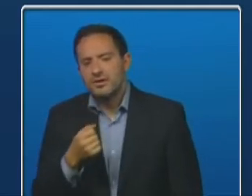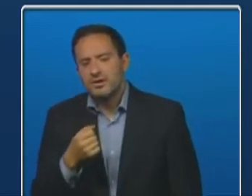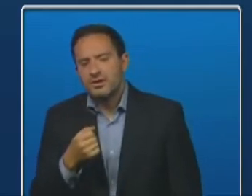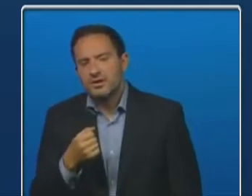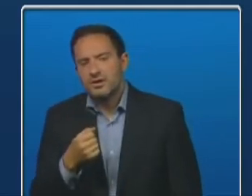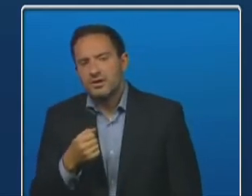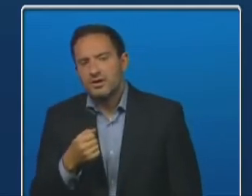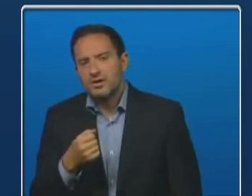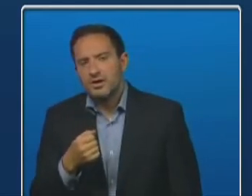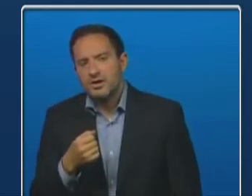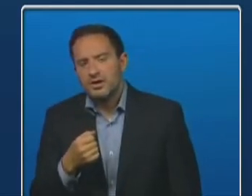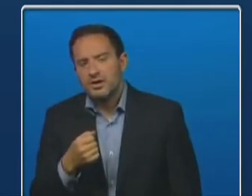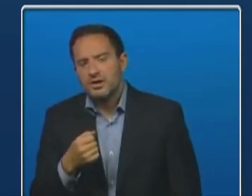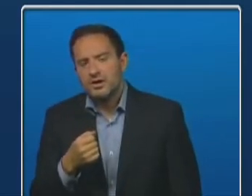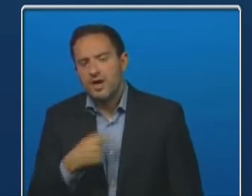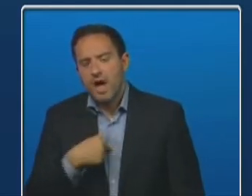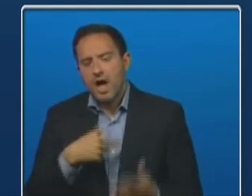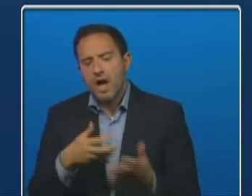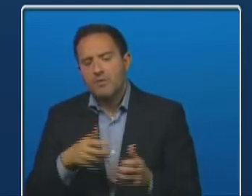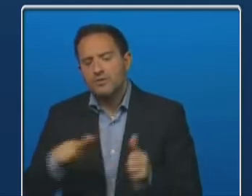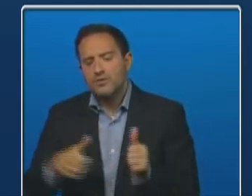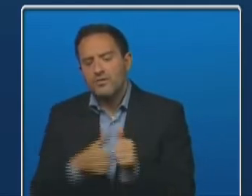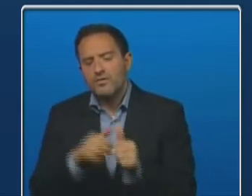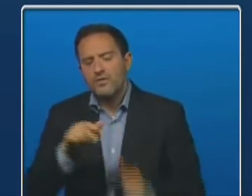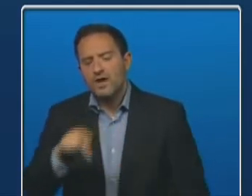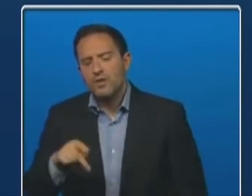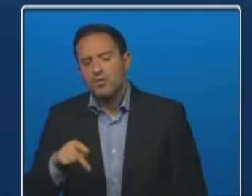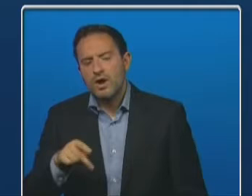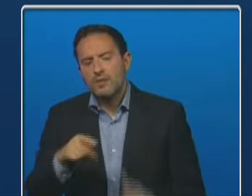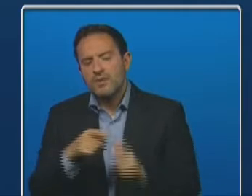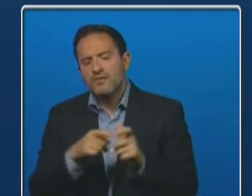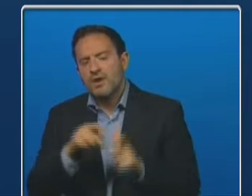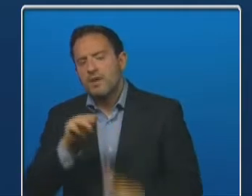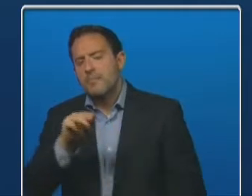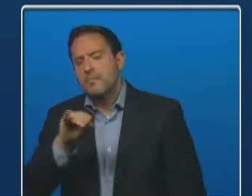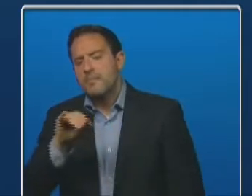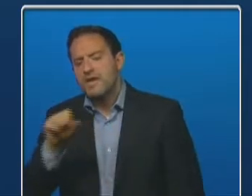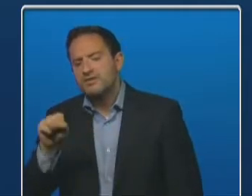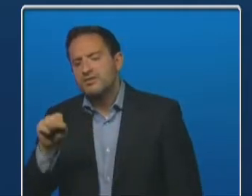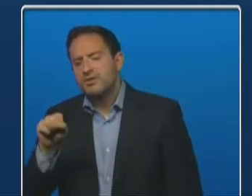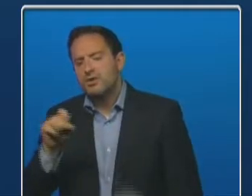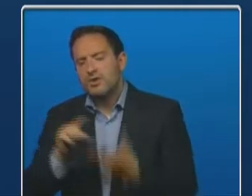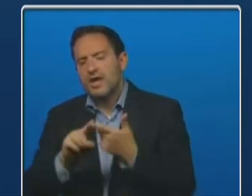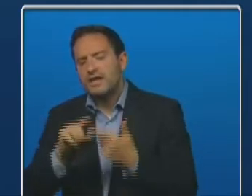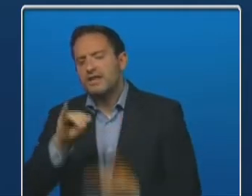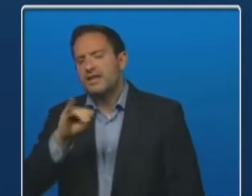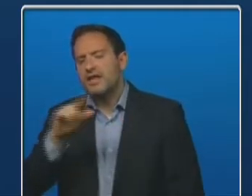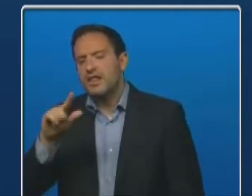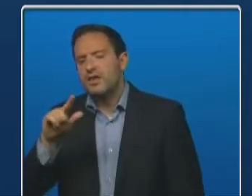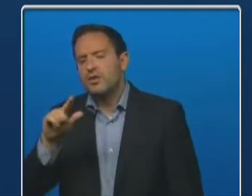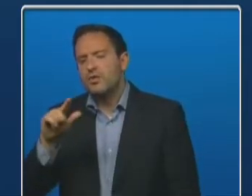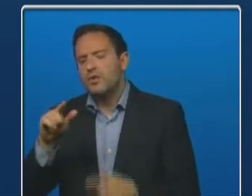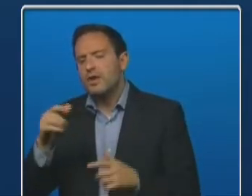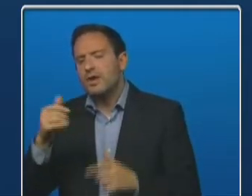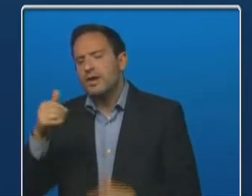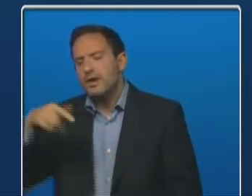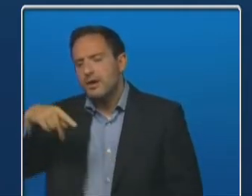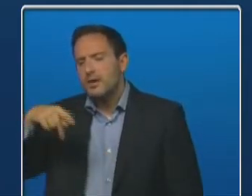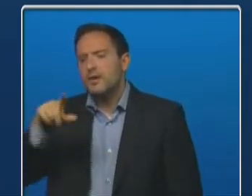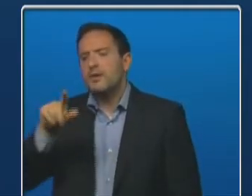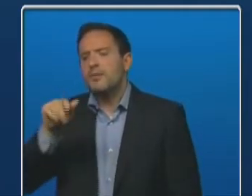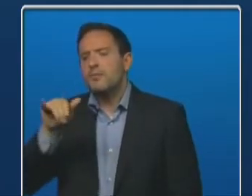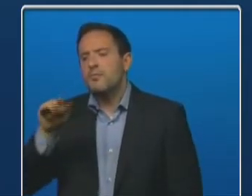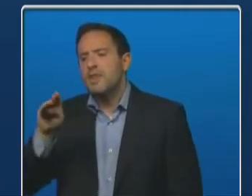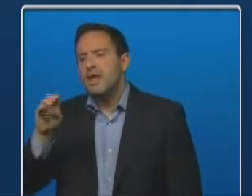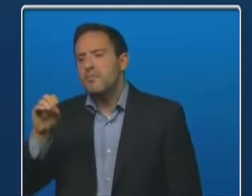interest, but I want to follow up with my colleagues from Missouri and from the Illinois playbook. Could you make it